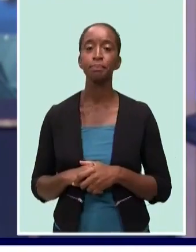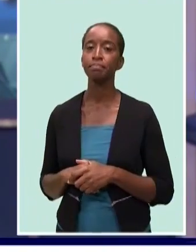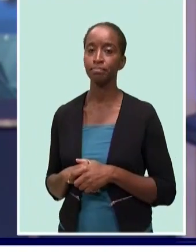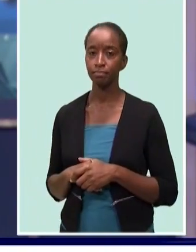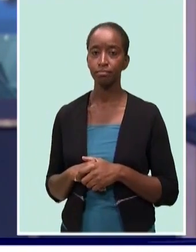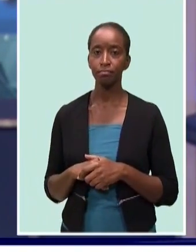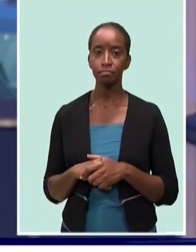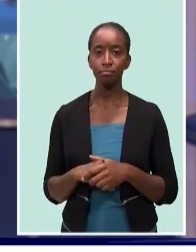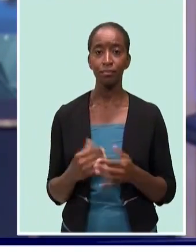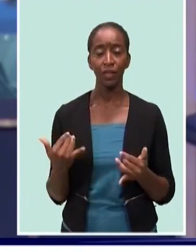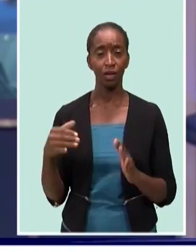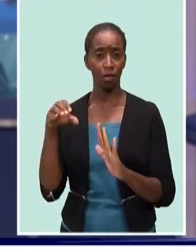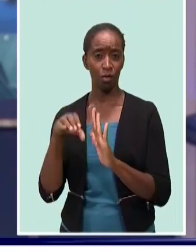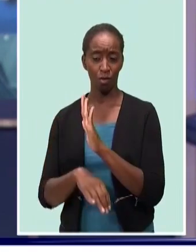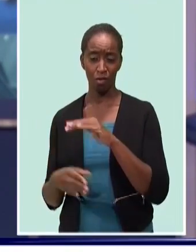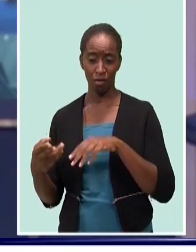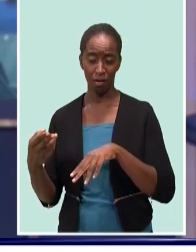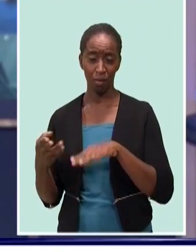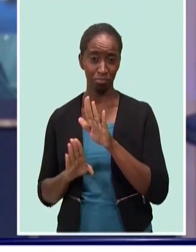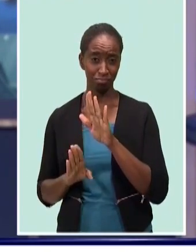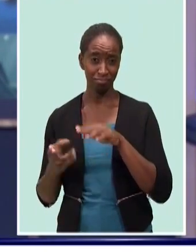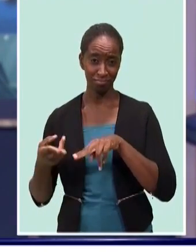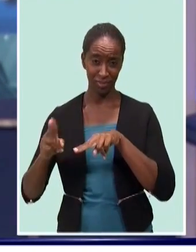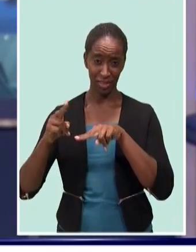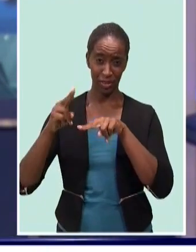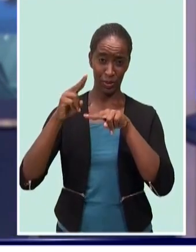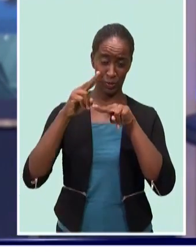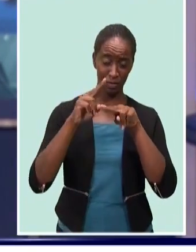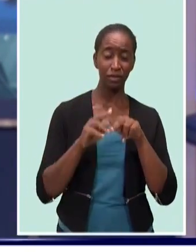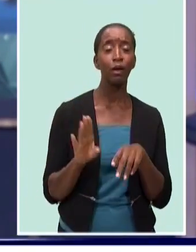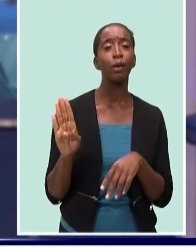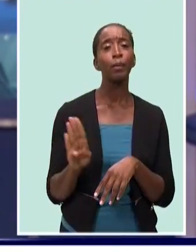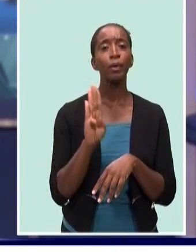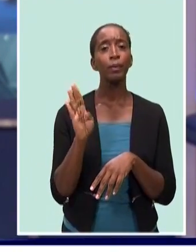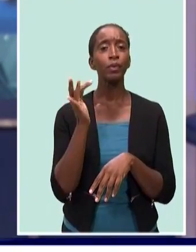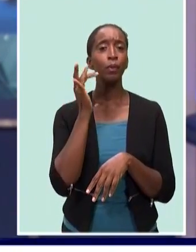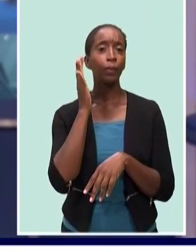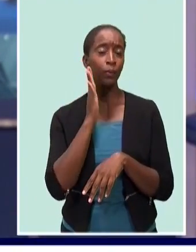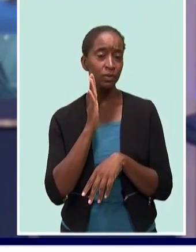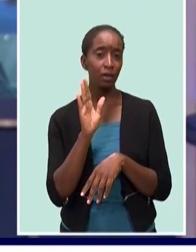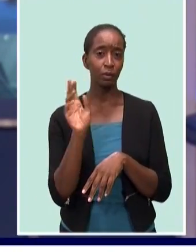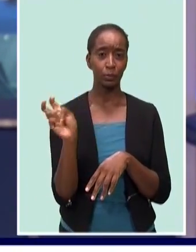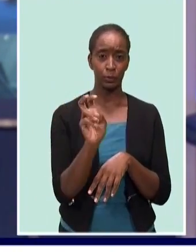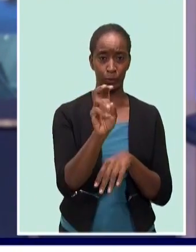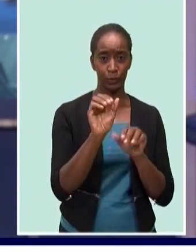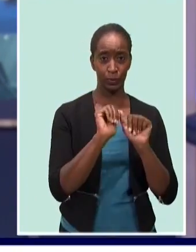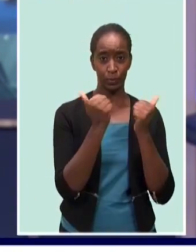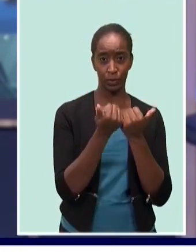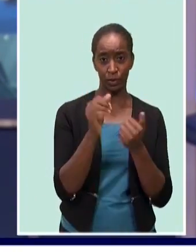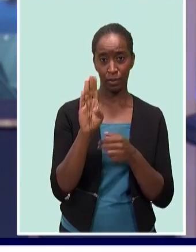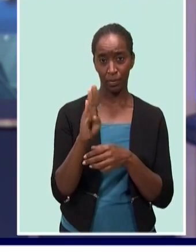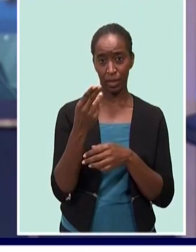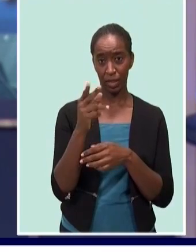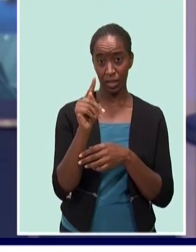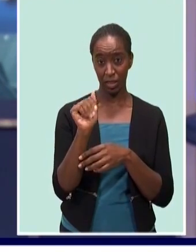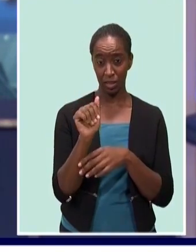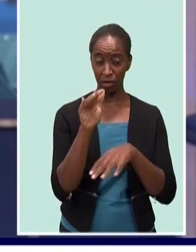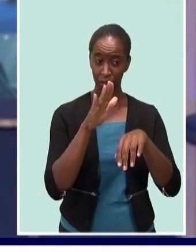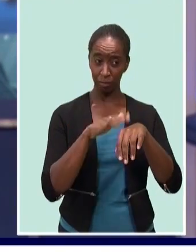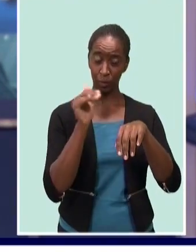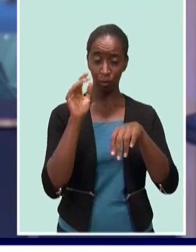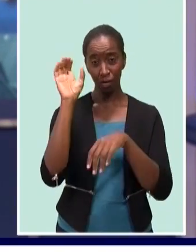toll have prompted the Barbados Hotel and Tourism Association to call for government to do whatever needs to be done to arrest the situation. The Chief